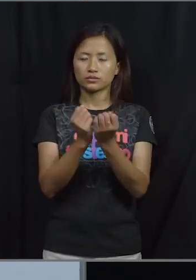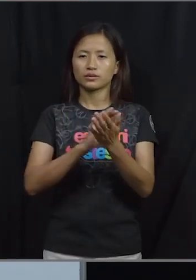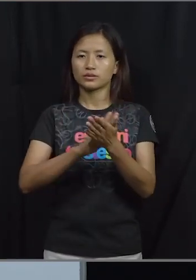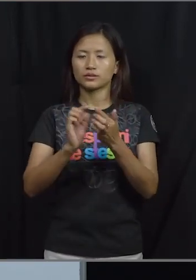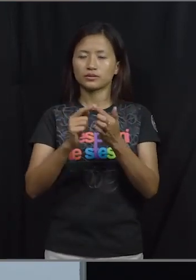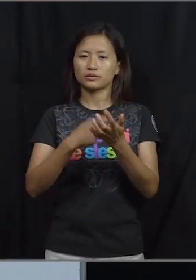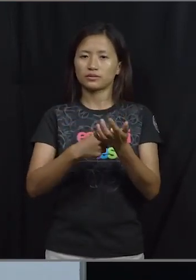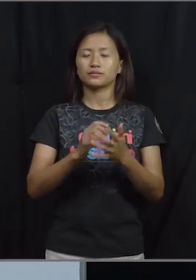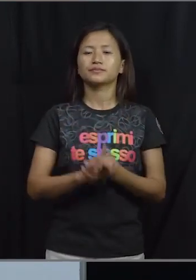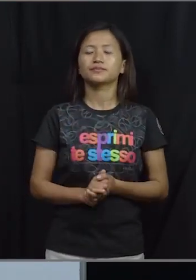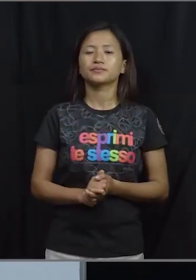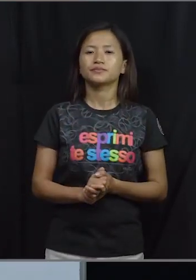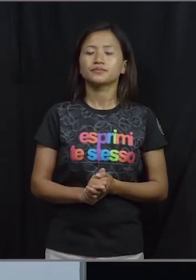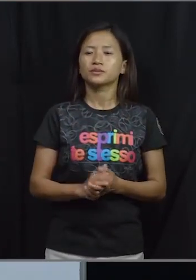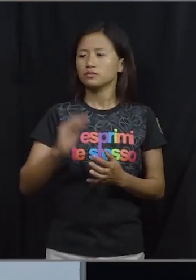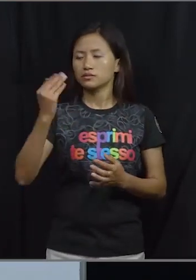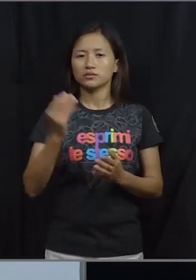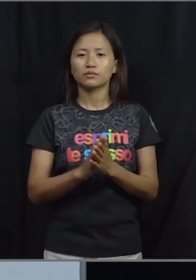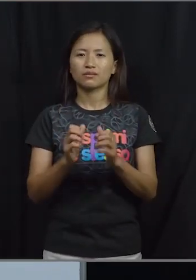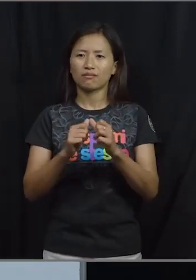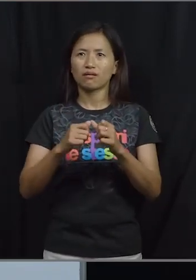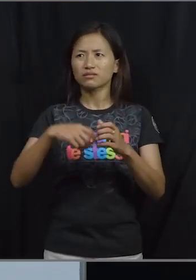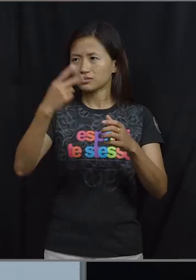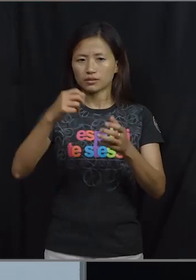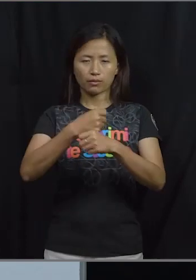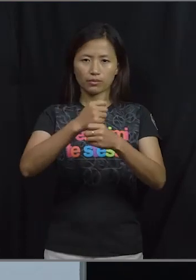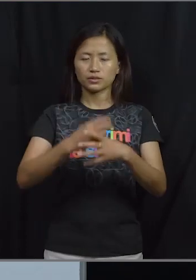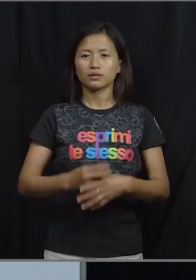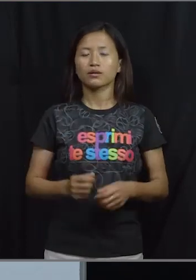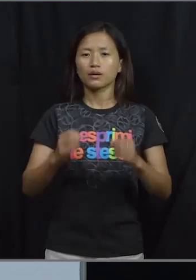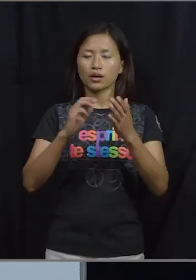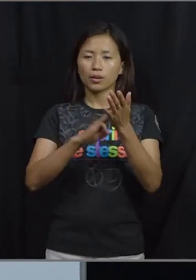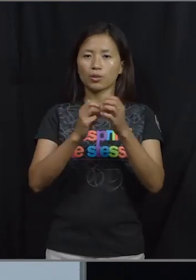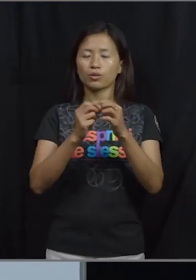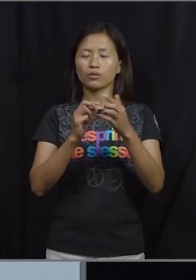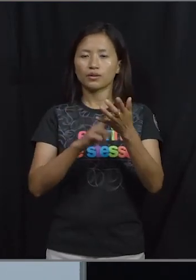hereditary. And it is also said that some architectural monuments, like